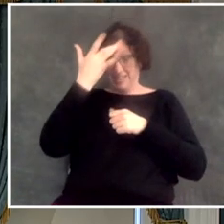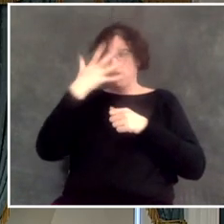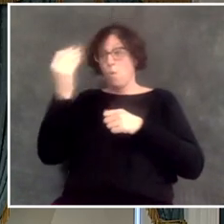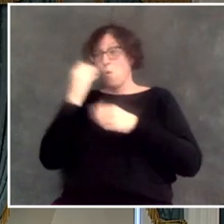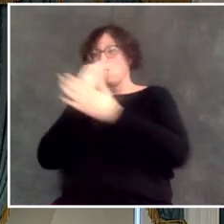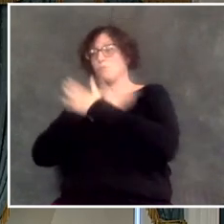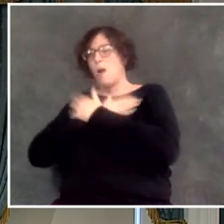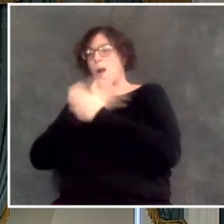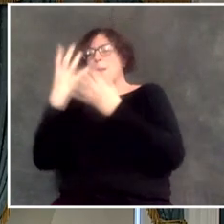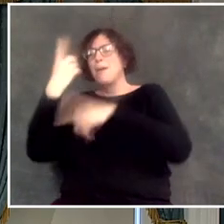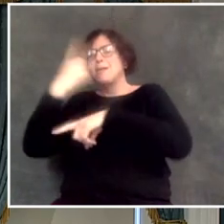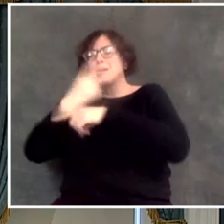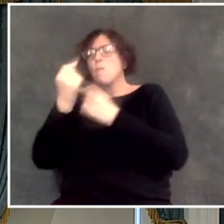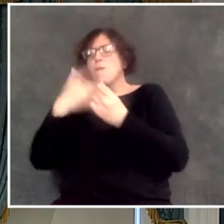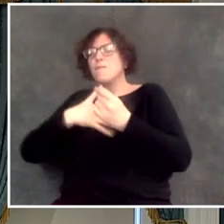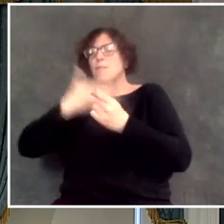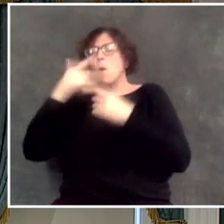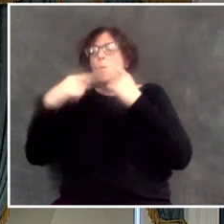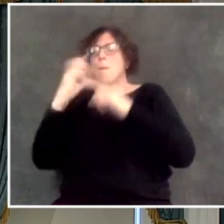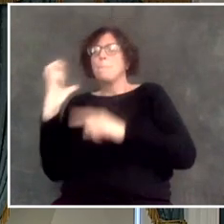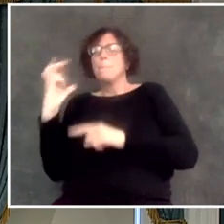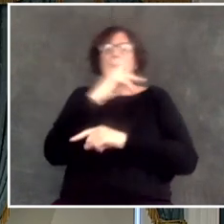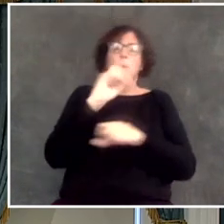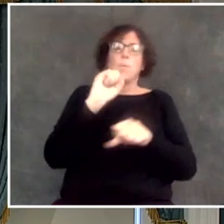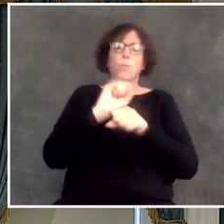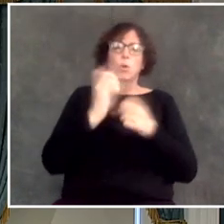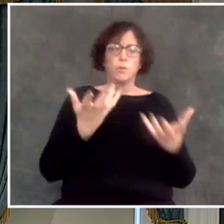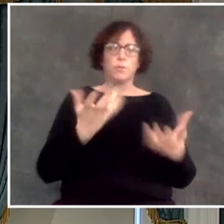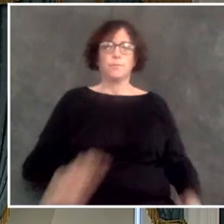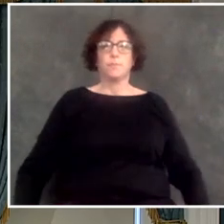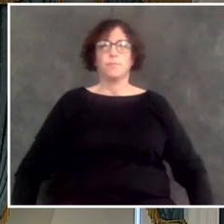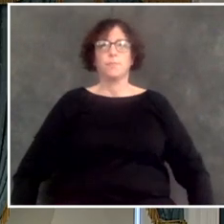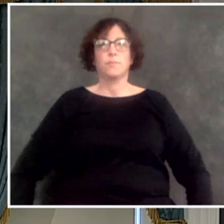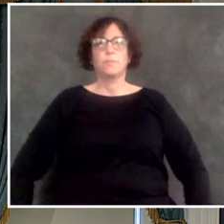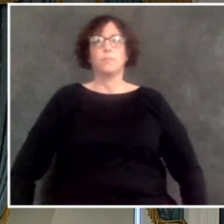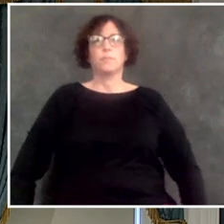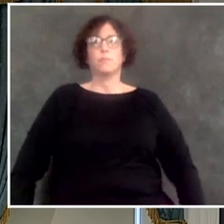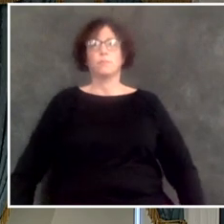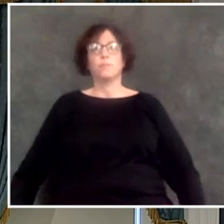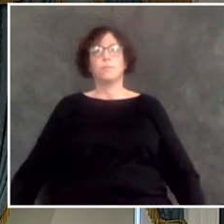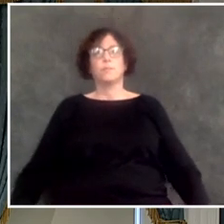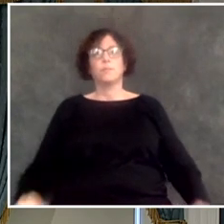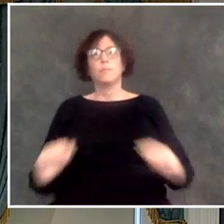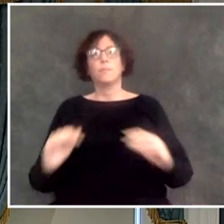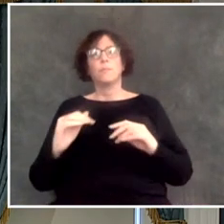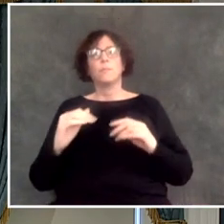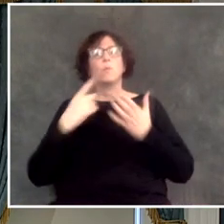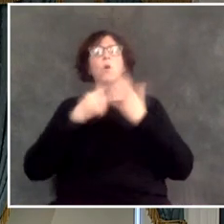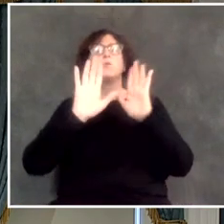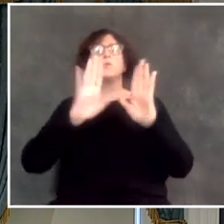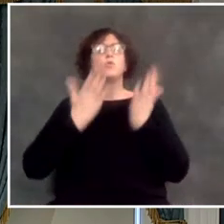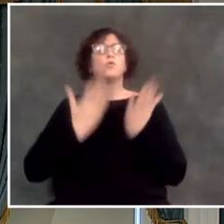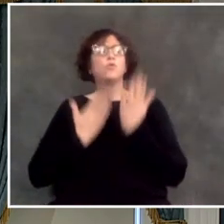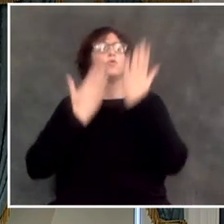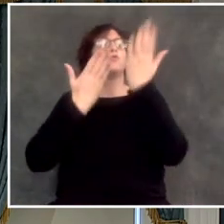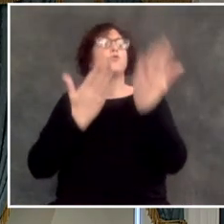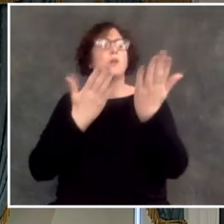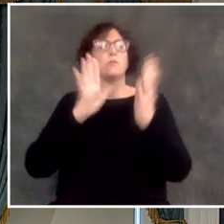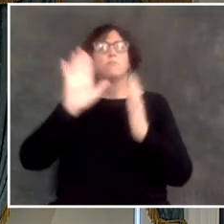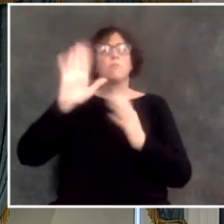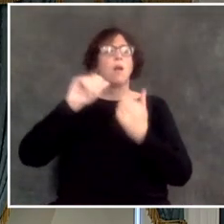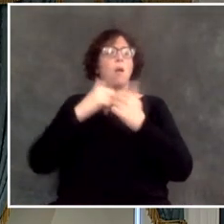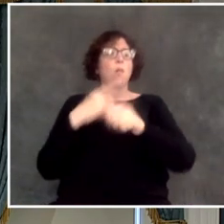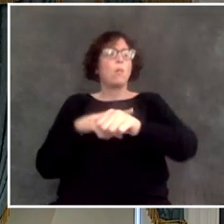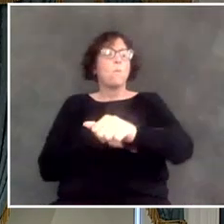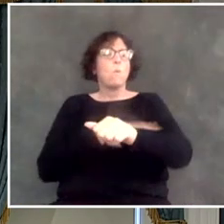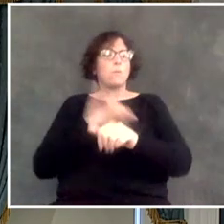Rebel. And second, is the city doing any contact tracing when somebody tests positive for COVID-19 or working with the